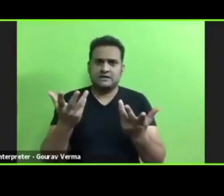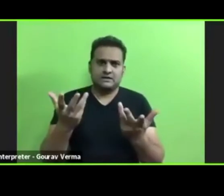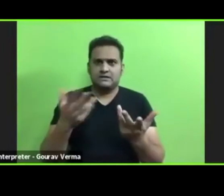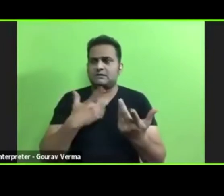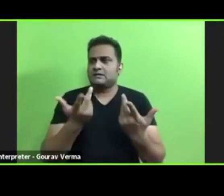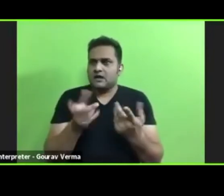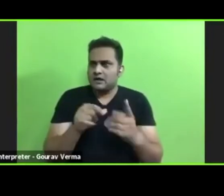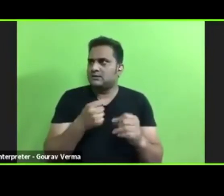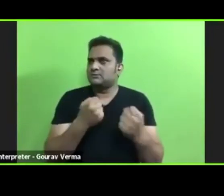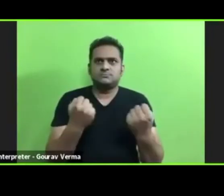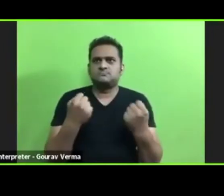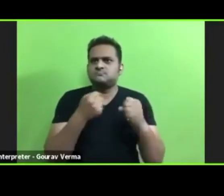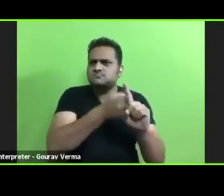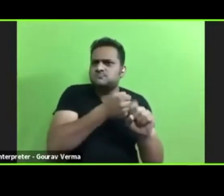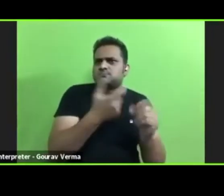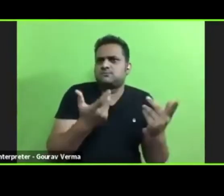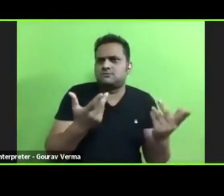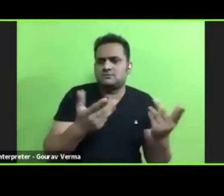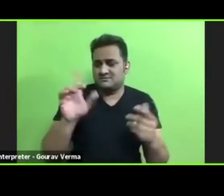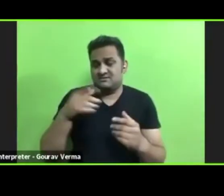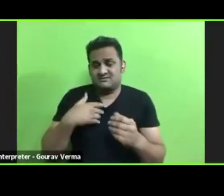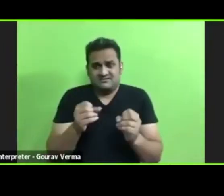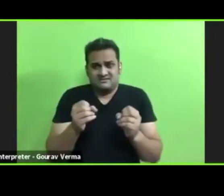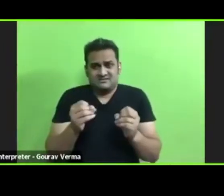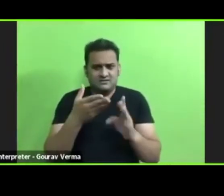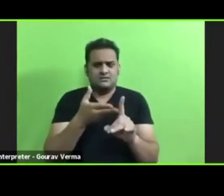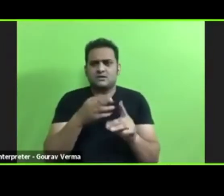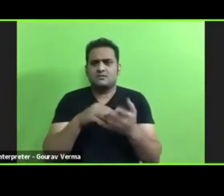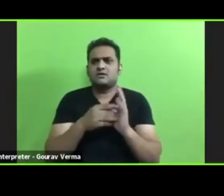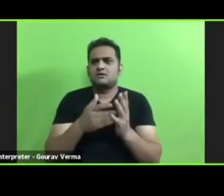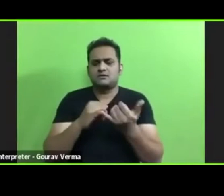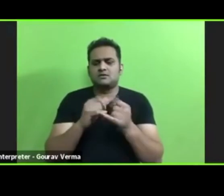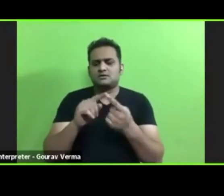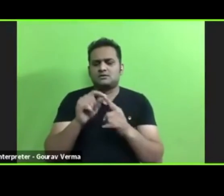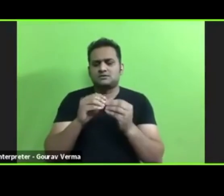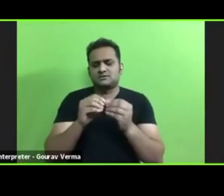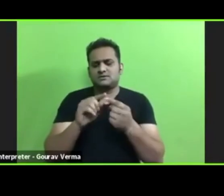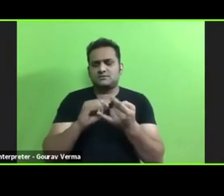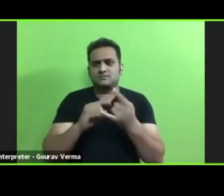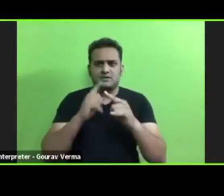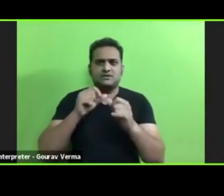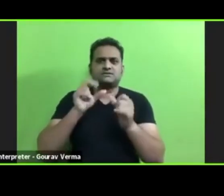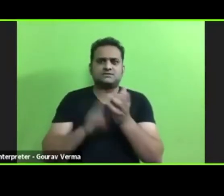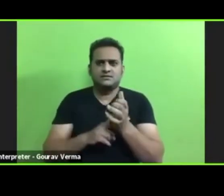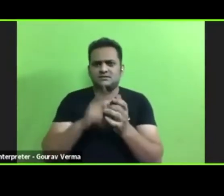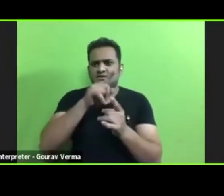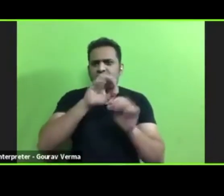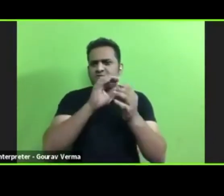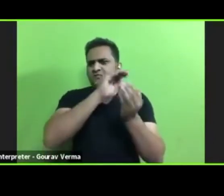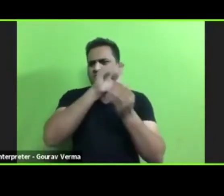it. And I begin here because Sebastian and Sons poses this fundamental question